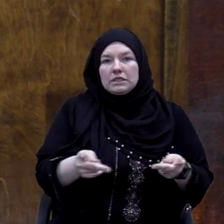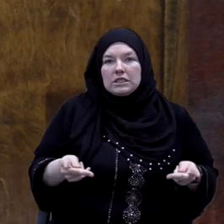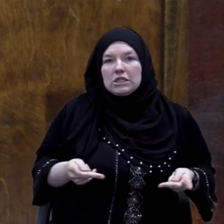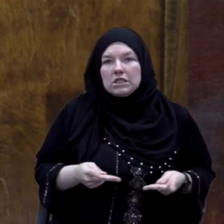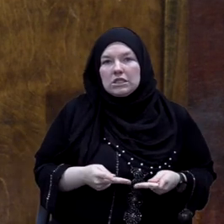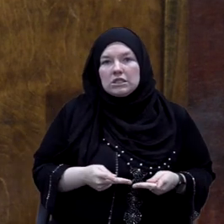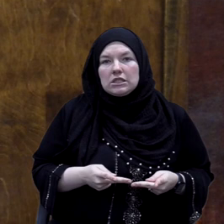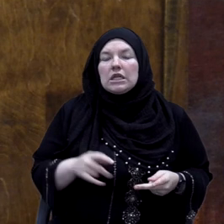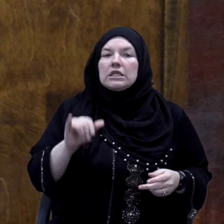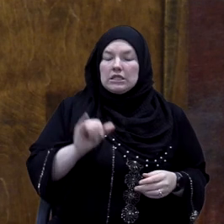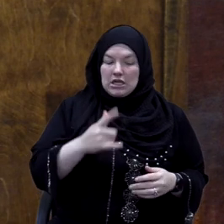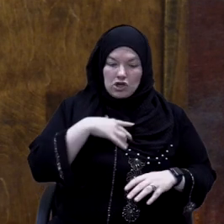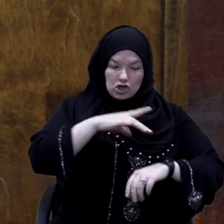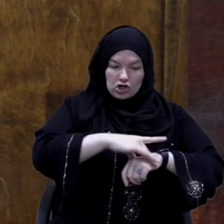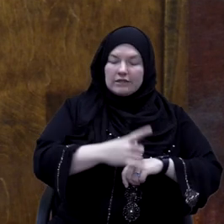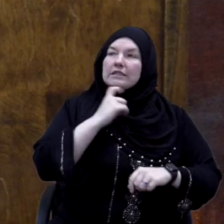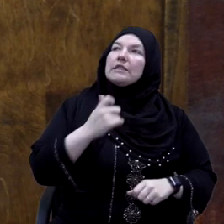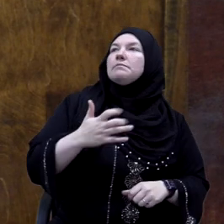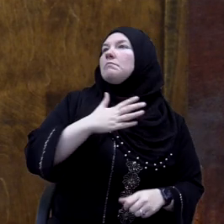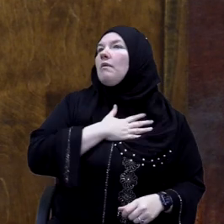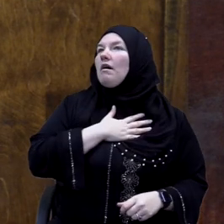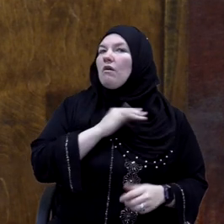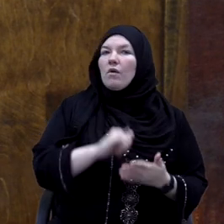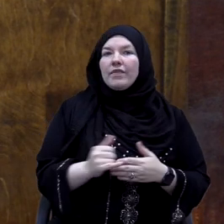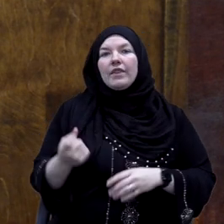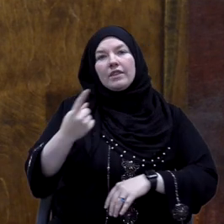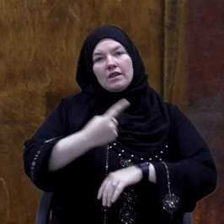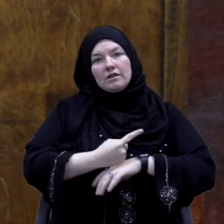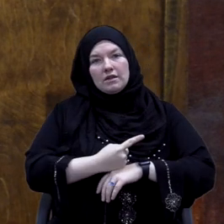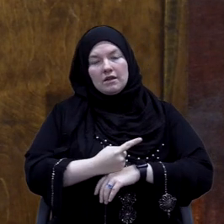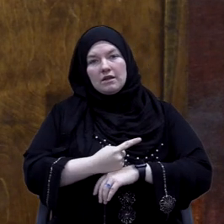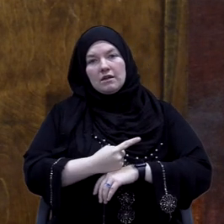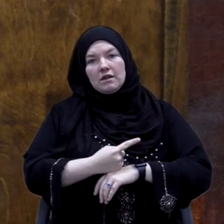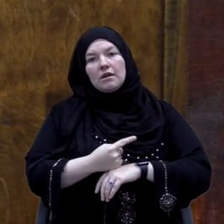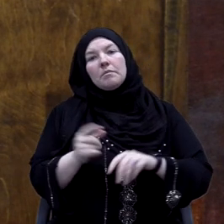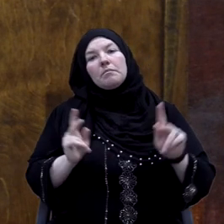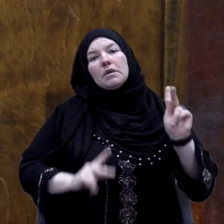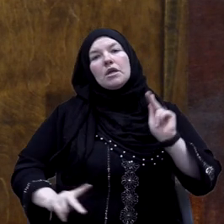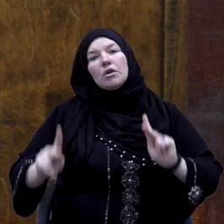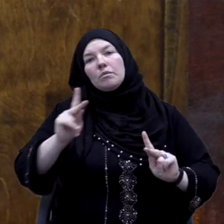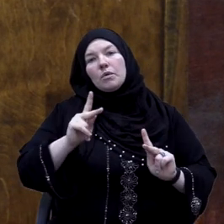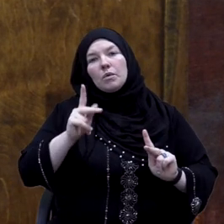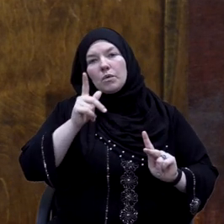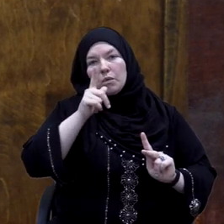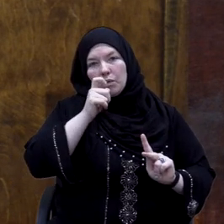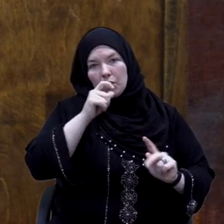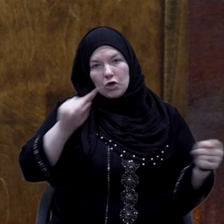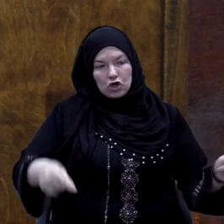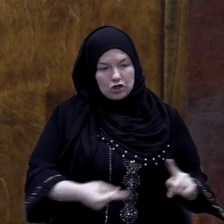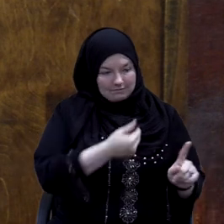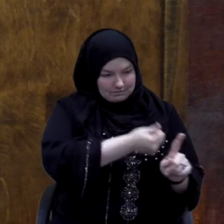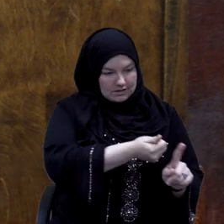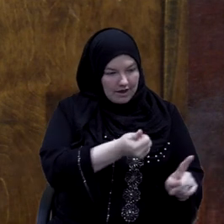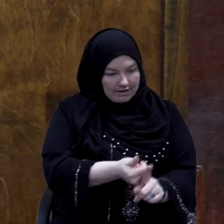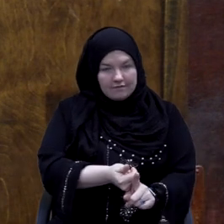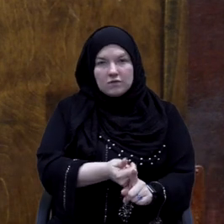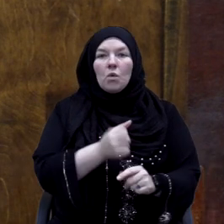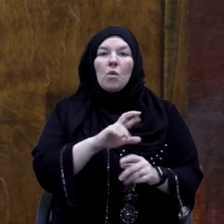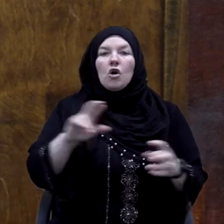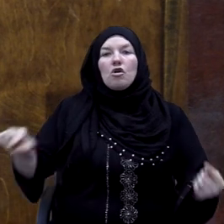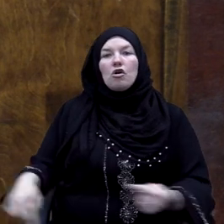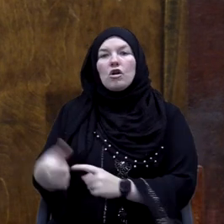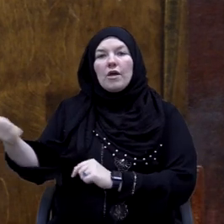is all yours. On that day, people who wronged themselves in this life or wronged